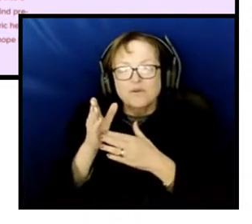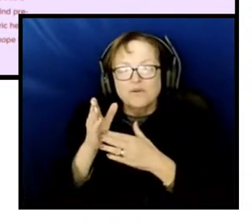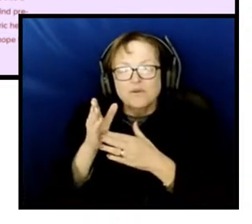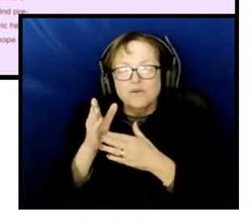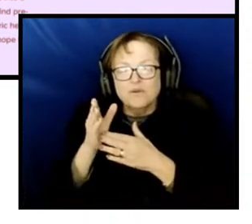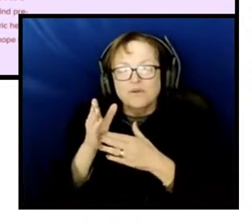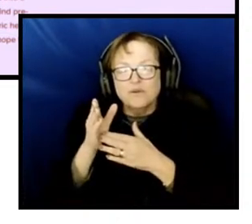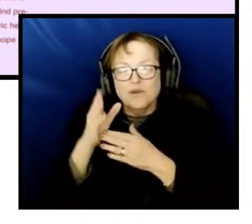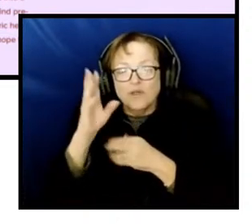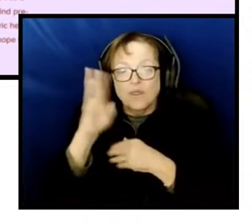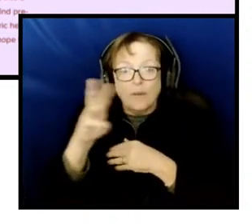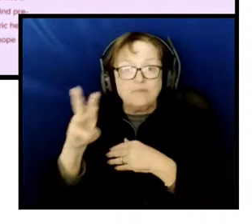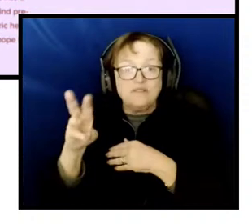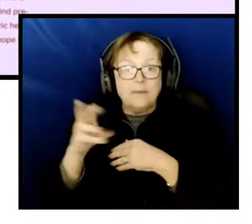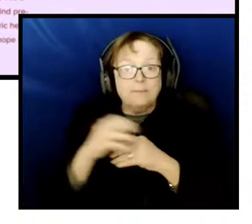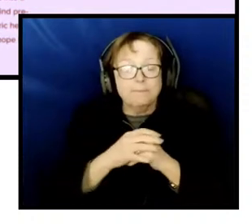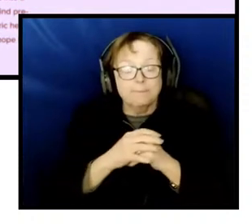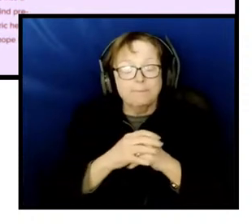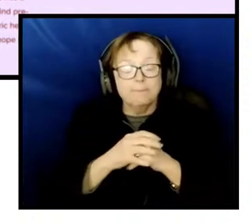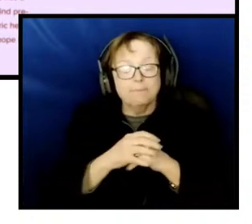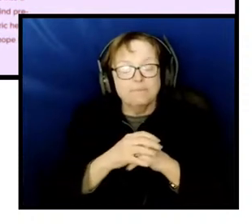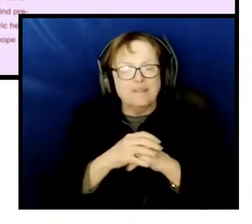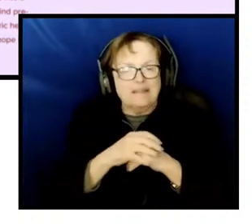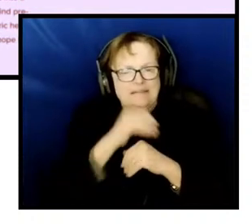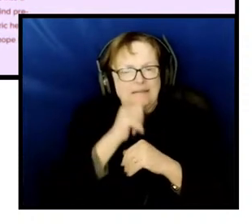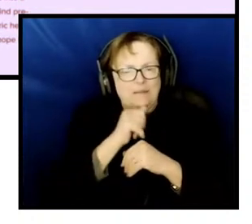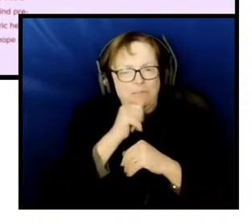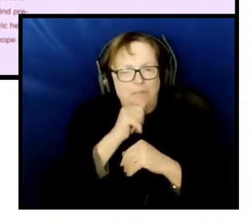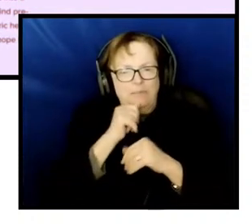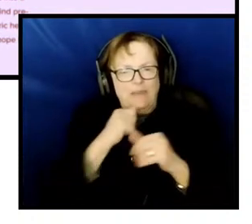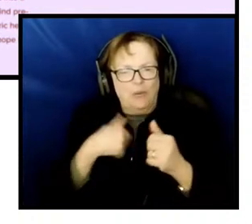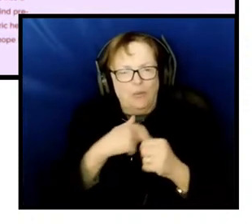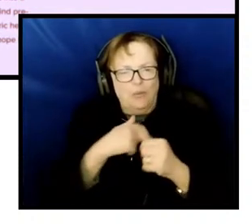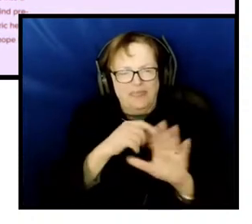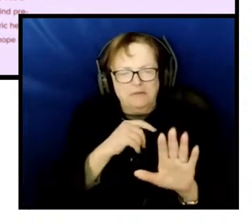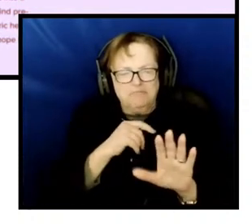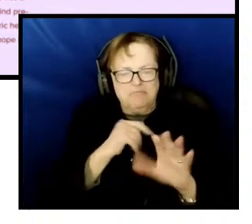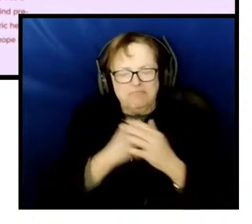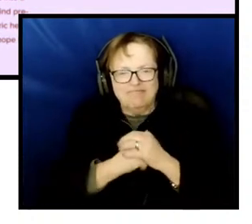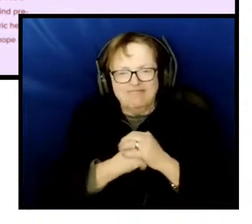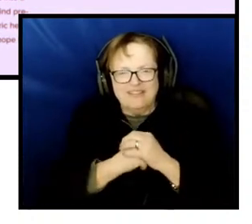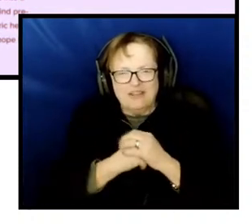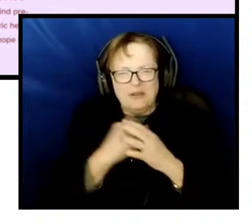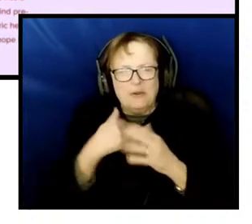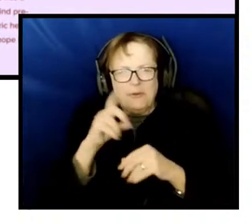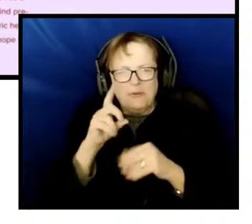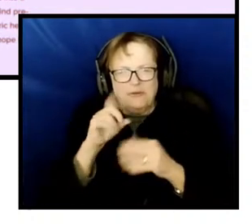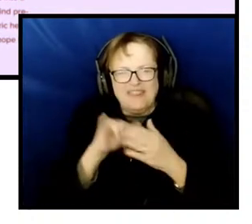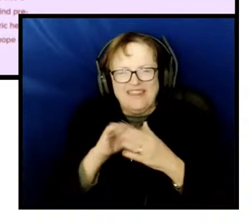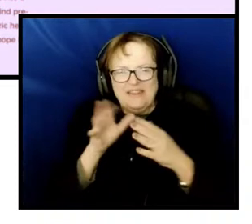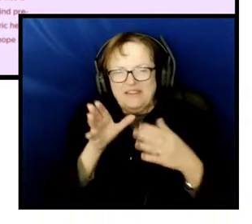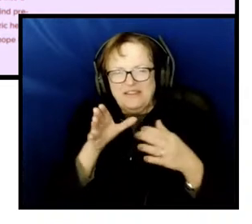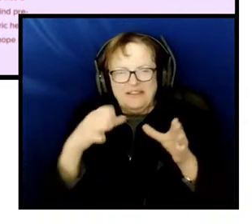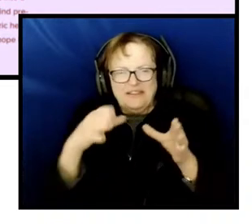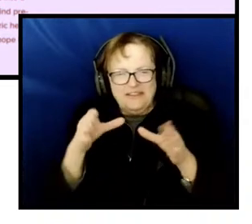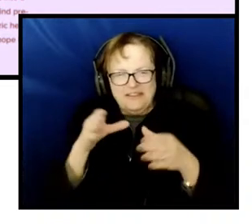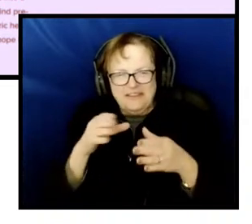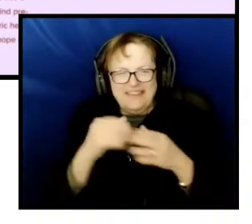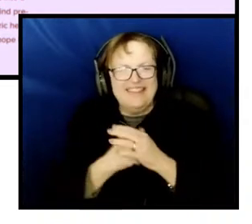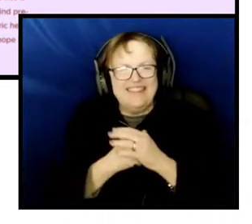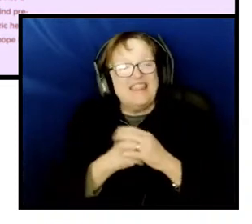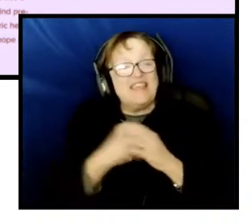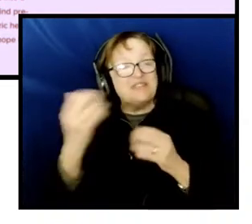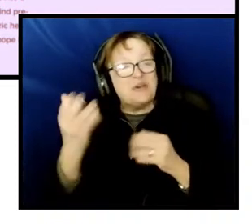through our website. Bear with us as we're doing this funny little panning back and forth with my computer. Okay, so walking